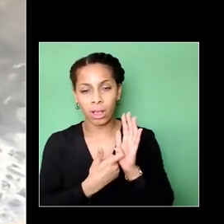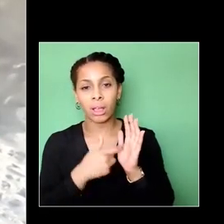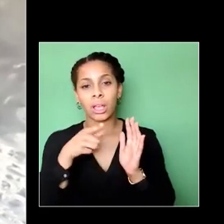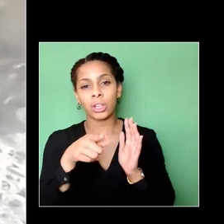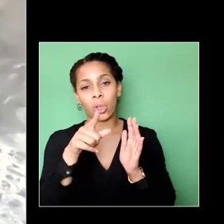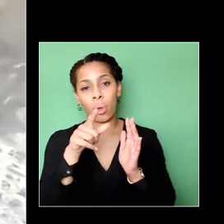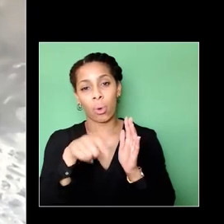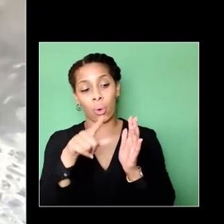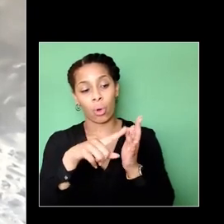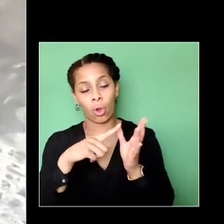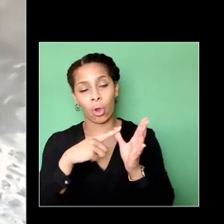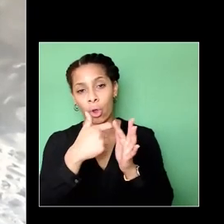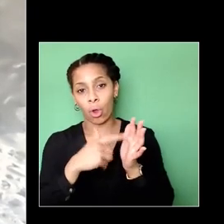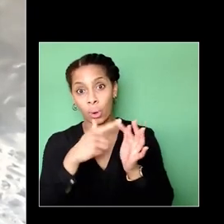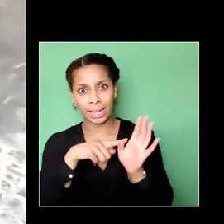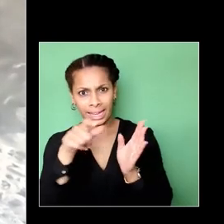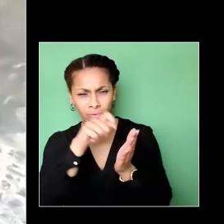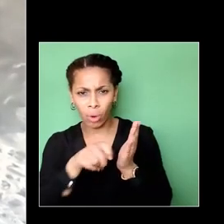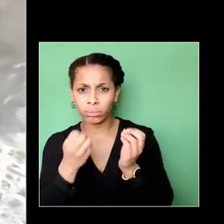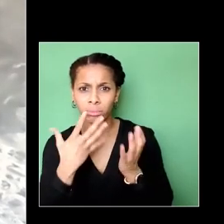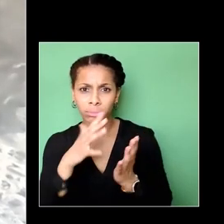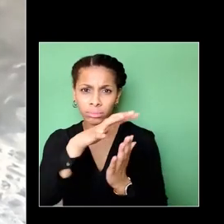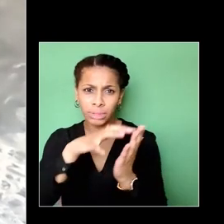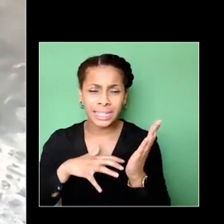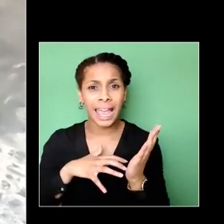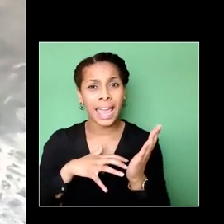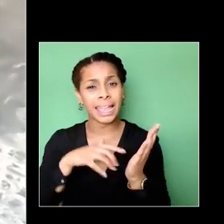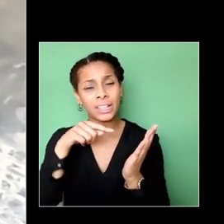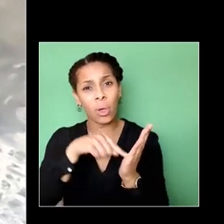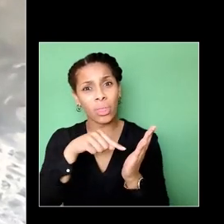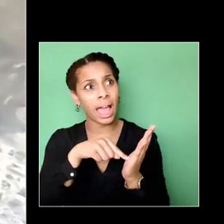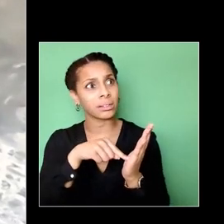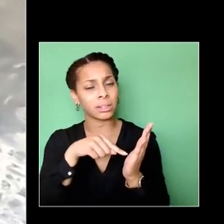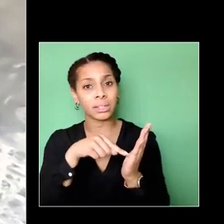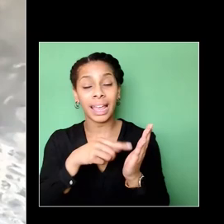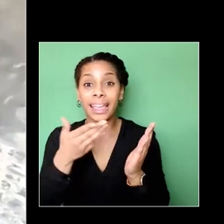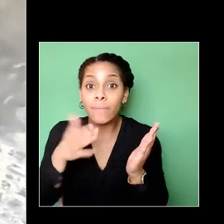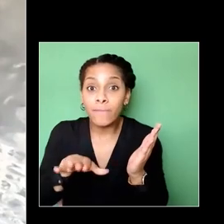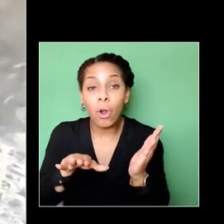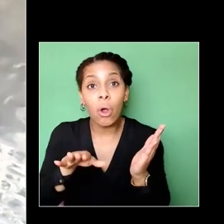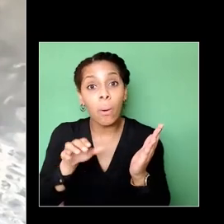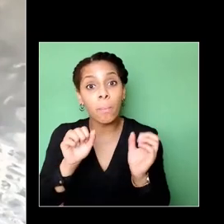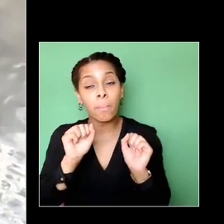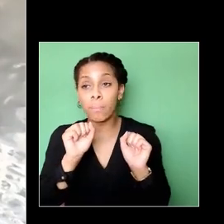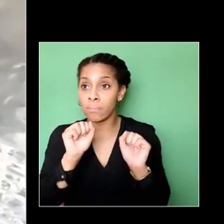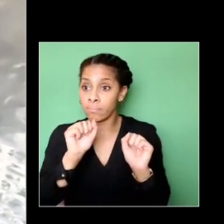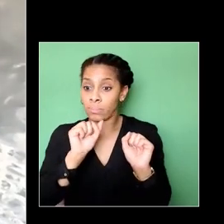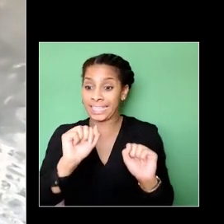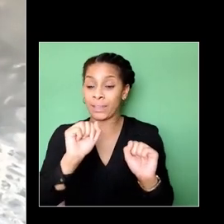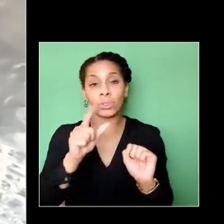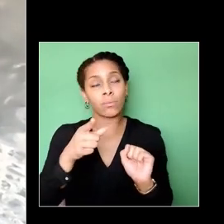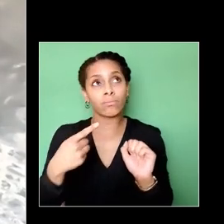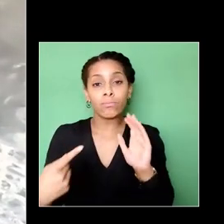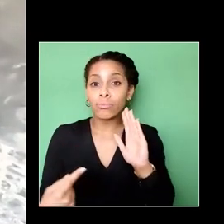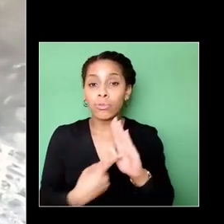wrote in the catalog for the exhibition, which really came out of the fact that he was such a primary interlocutor for